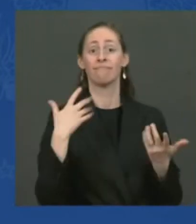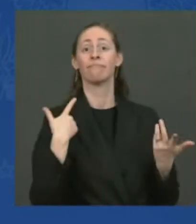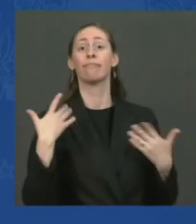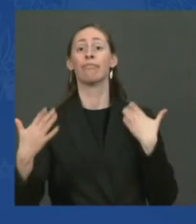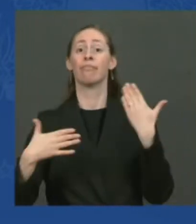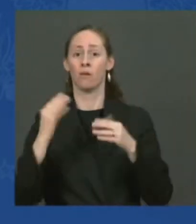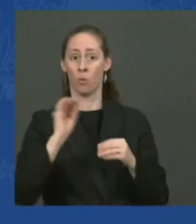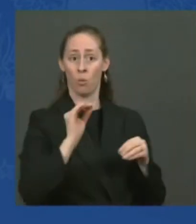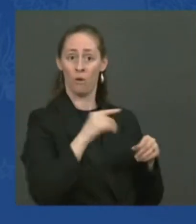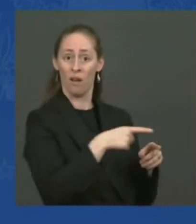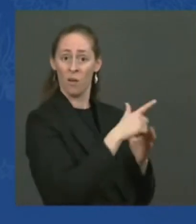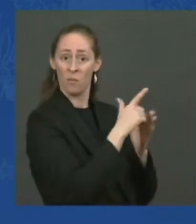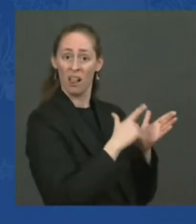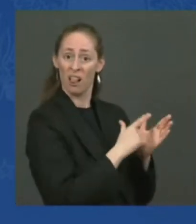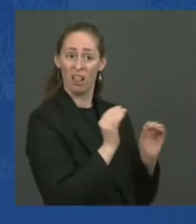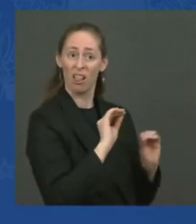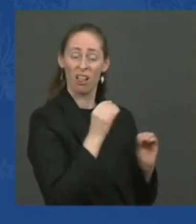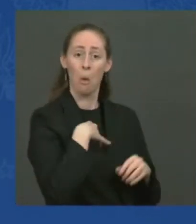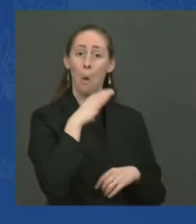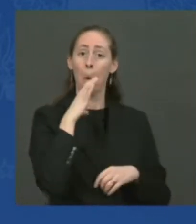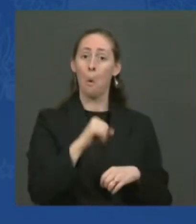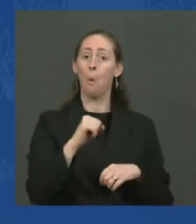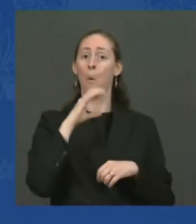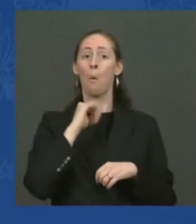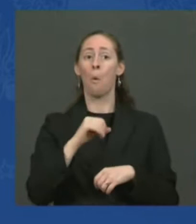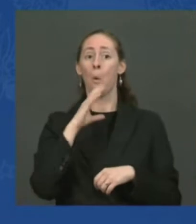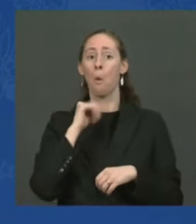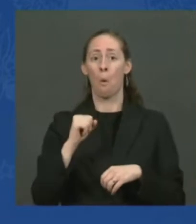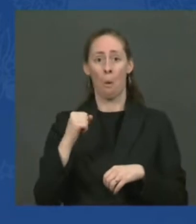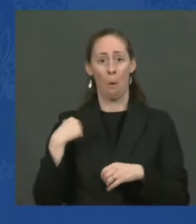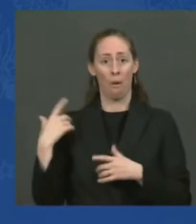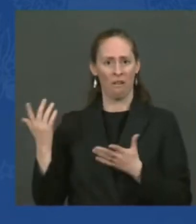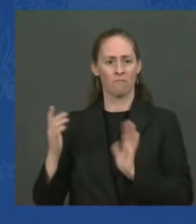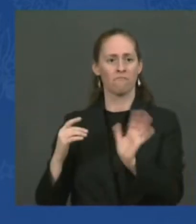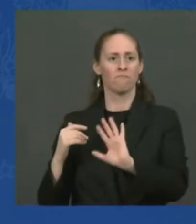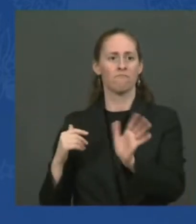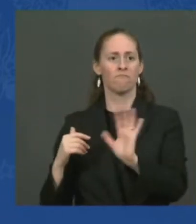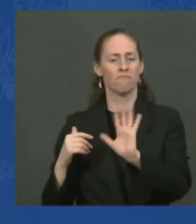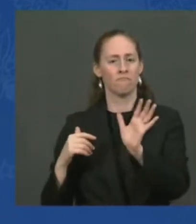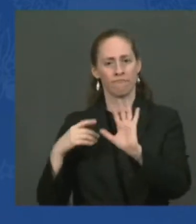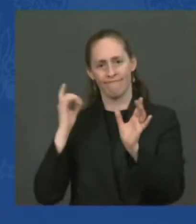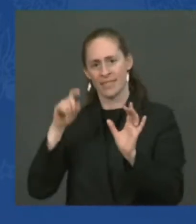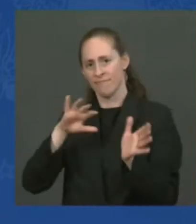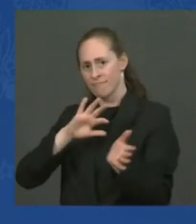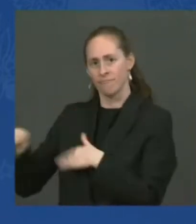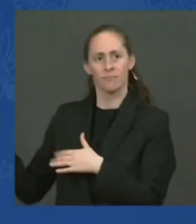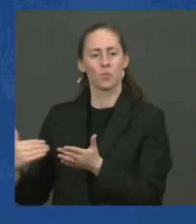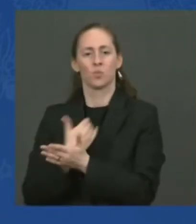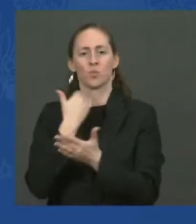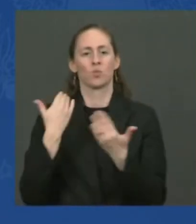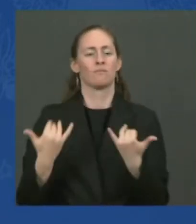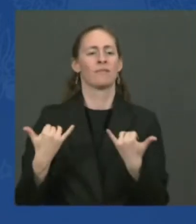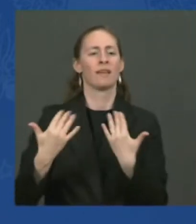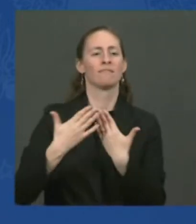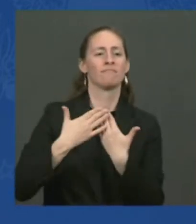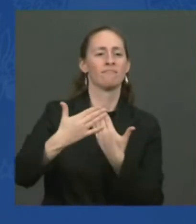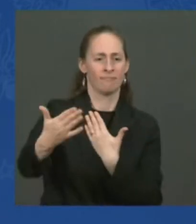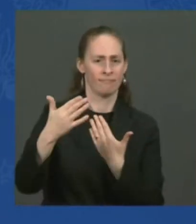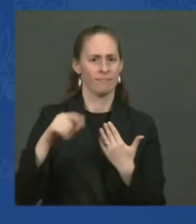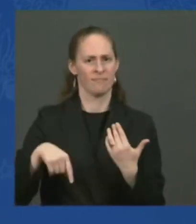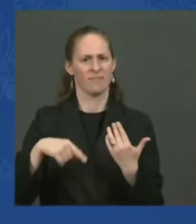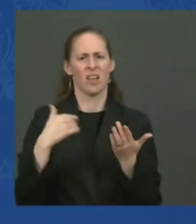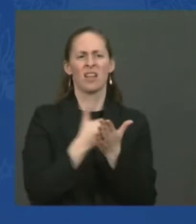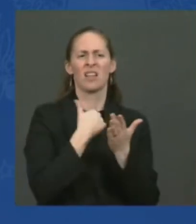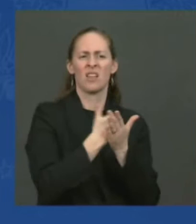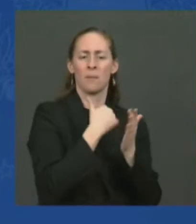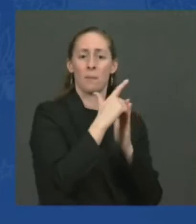in the last century. This infrastructure bill will help us meet the challenges of our time, strengthen